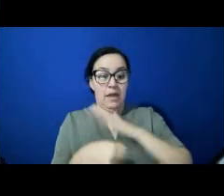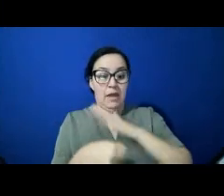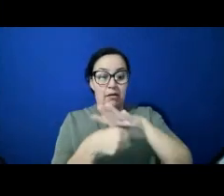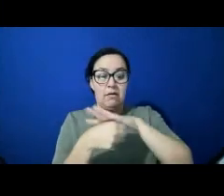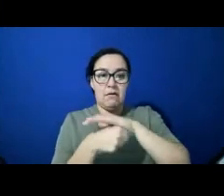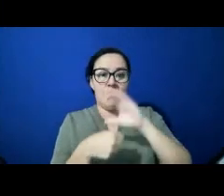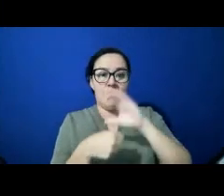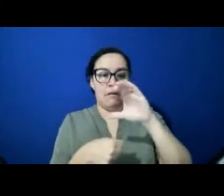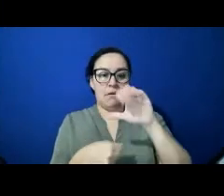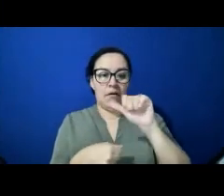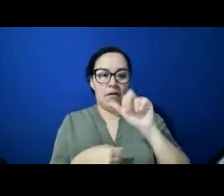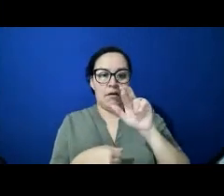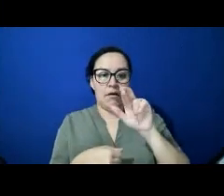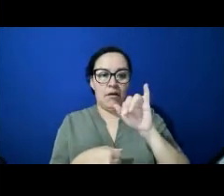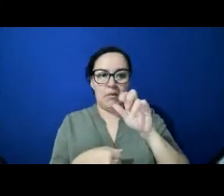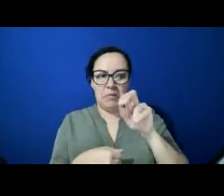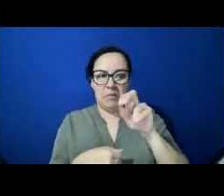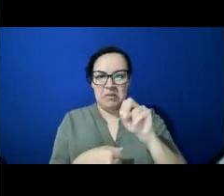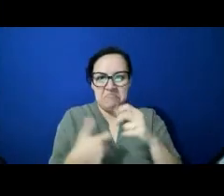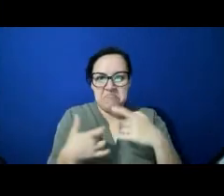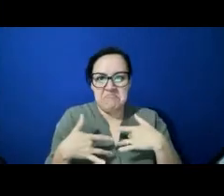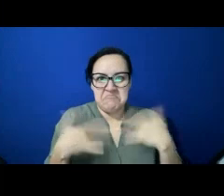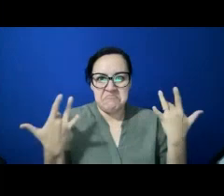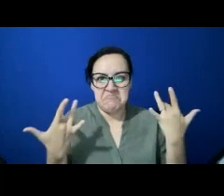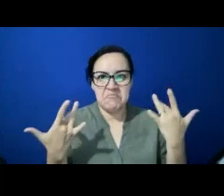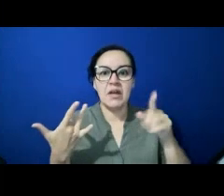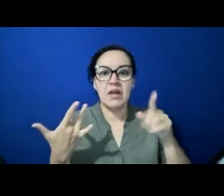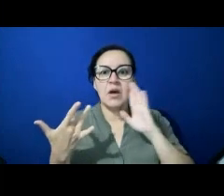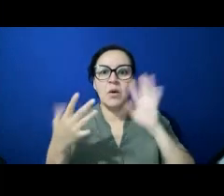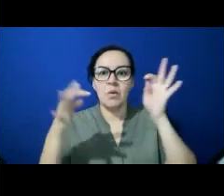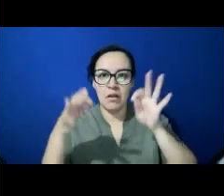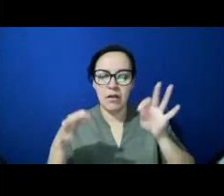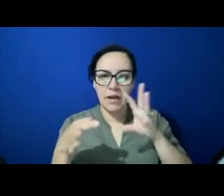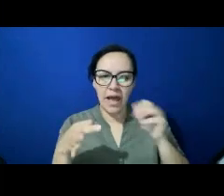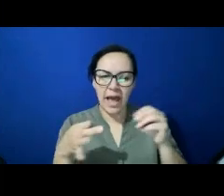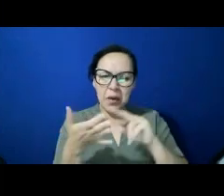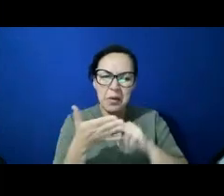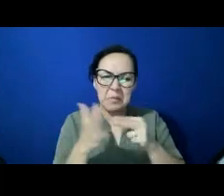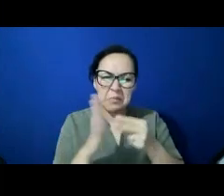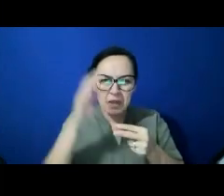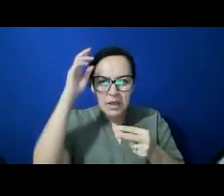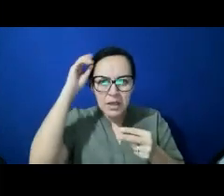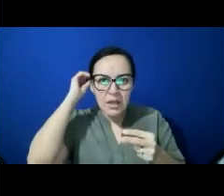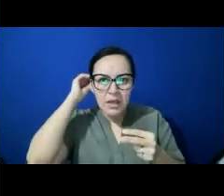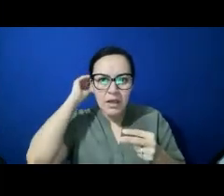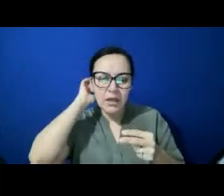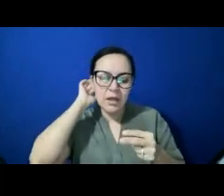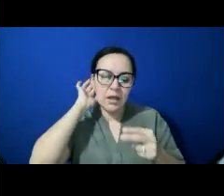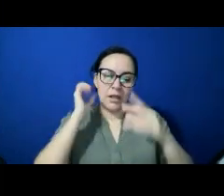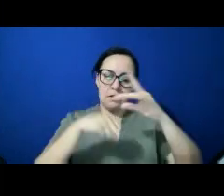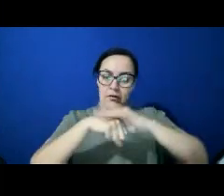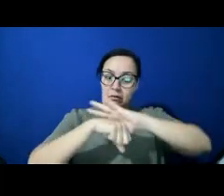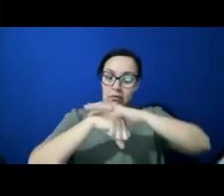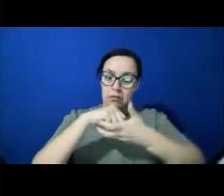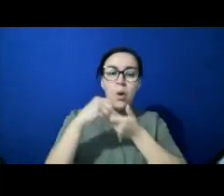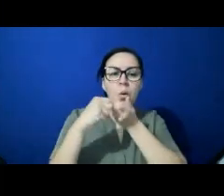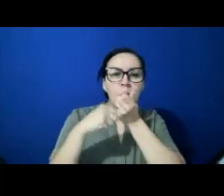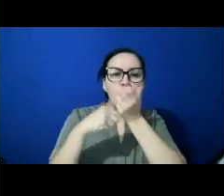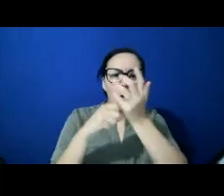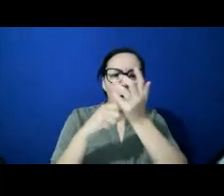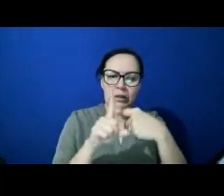Caribbean area, because this is made for officials in this region. And of course, what